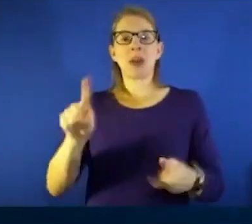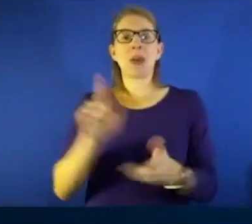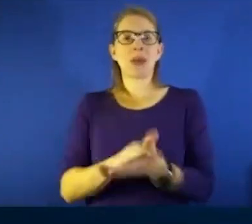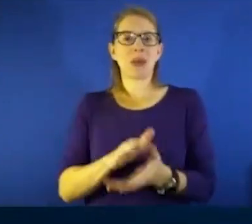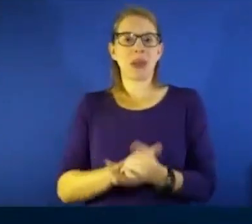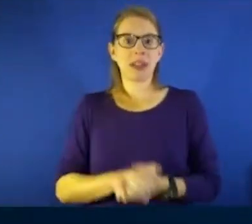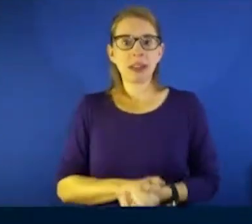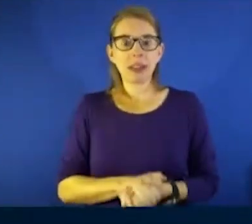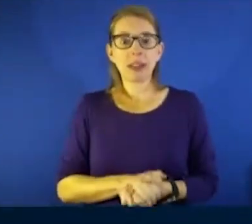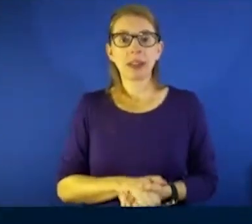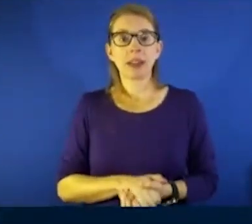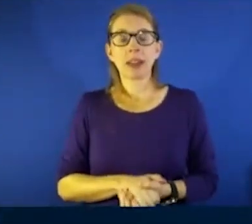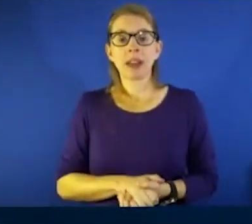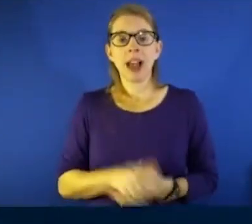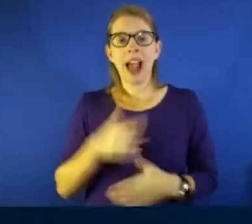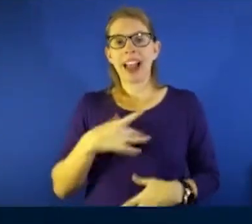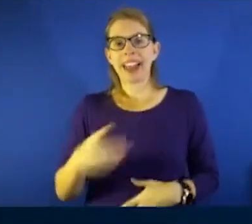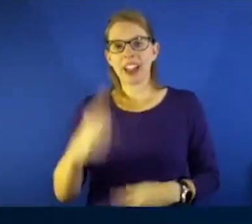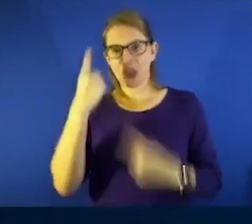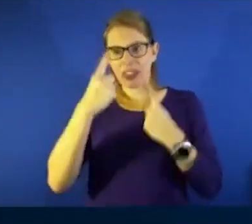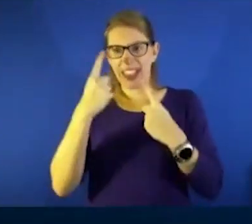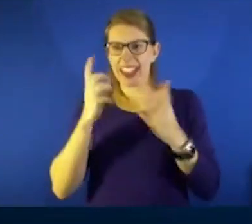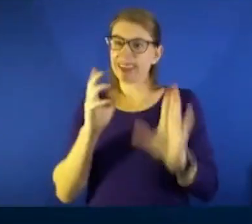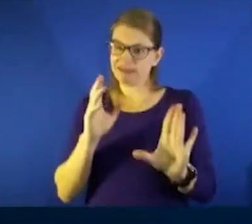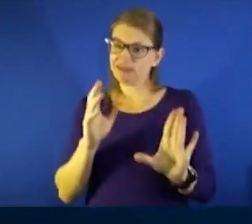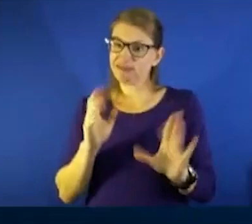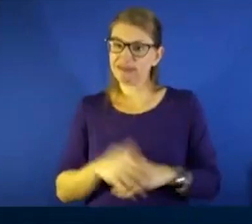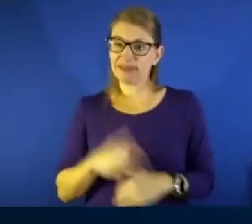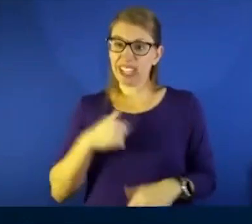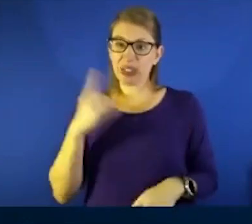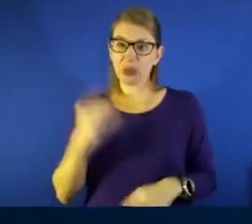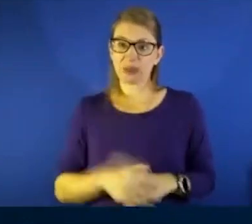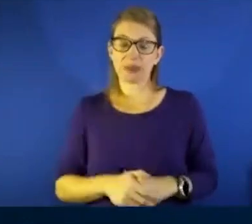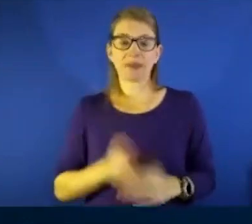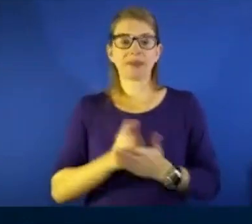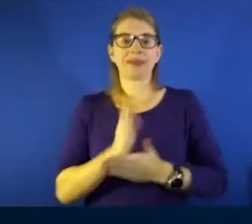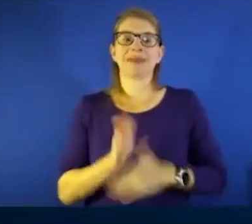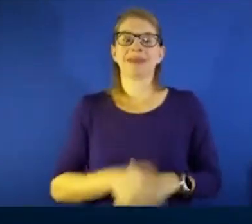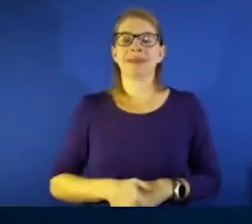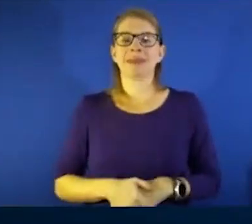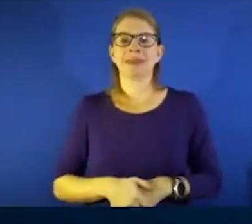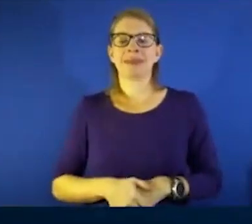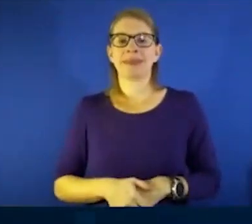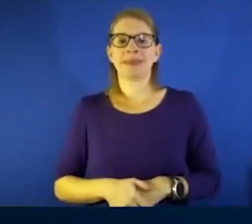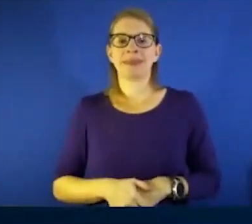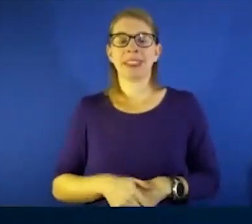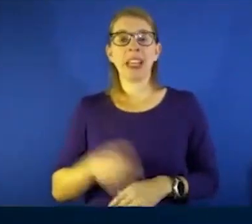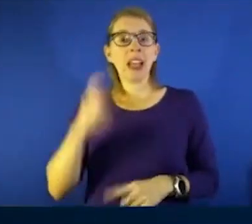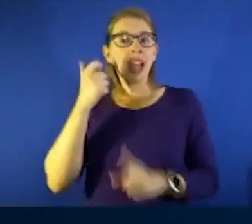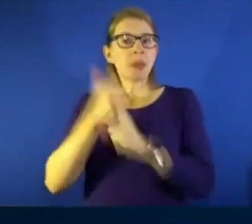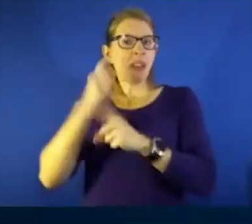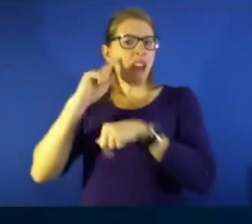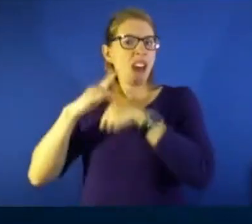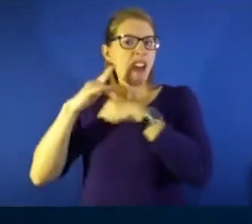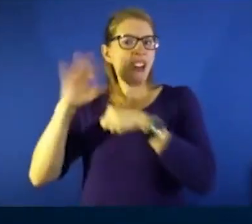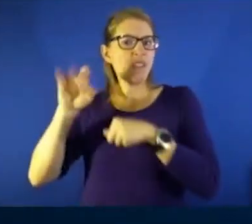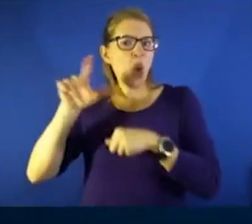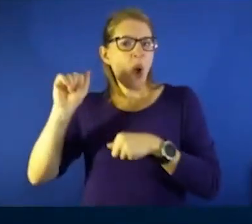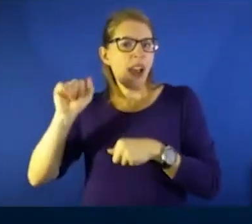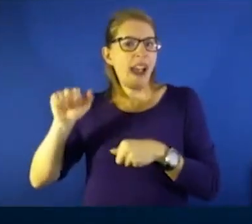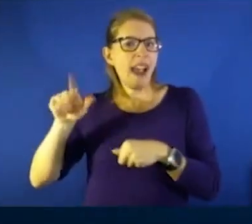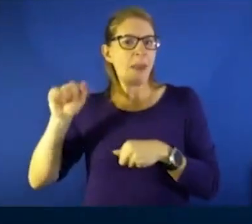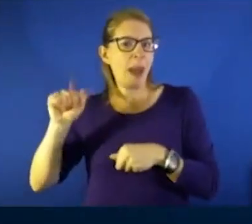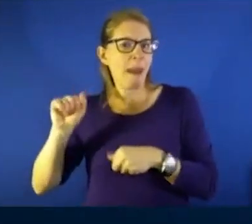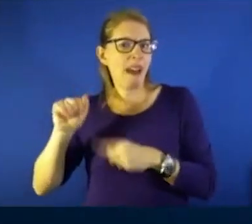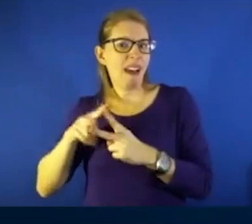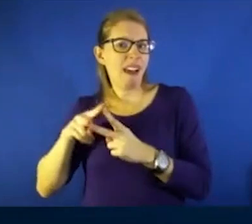the... I like your thinking, dude. I do. All right. He's just thinking You're at Florida. school right now. He's thinking Florida and Alabama. That's what Disney he's thinking World, right yeah.